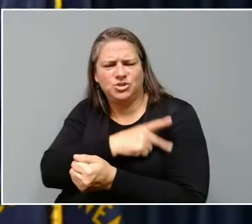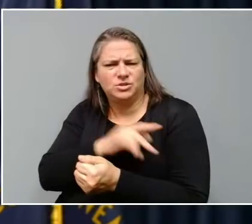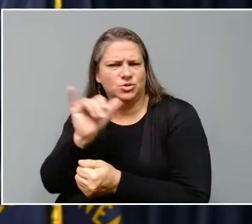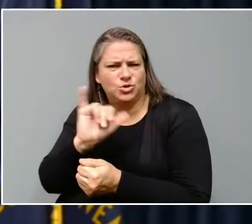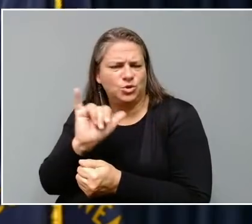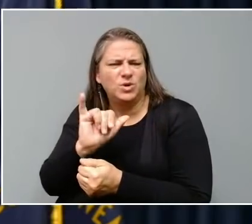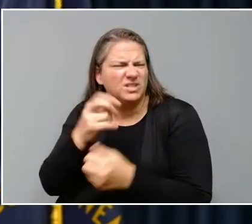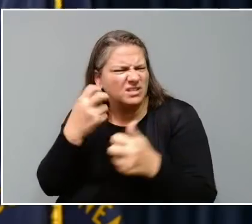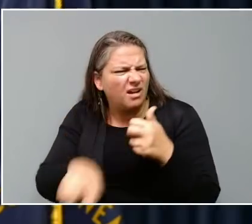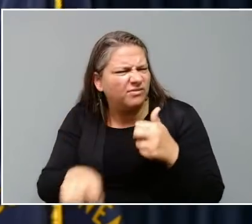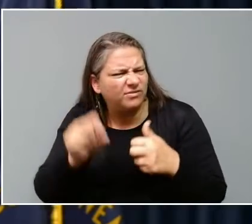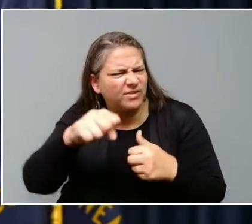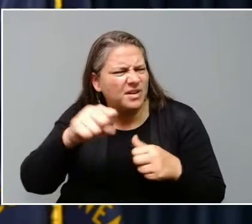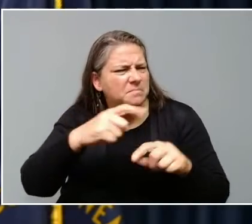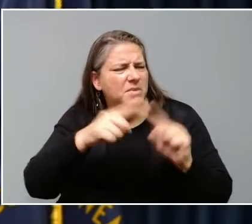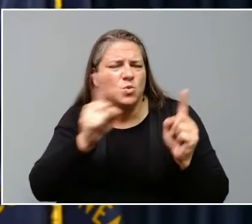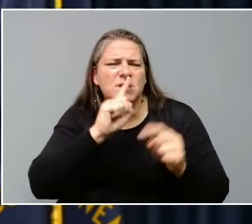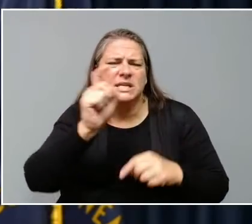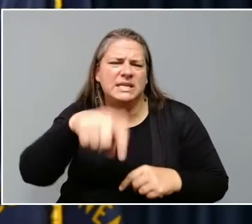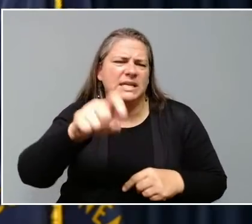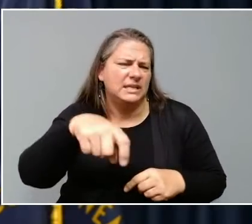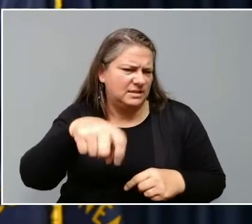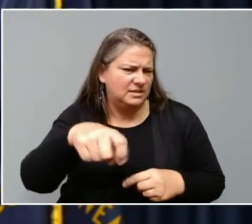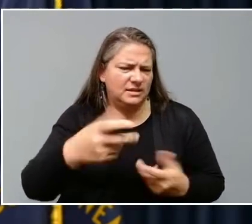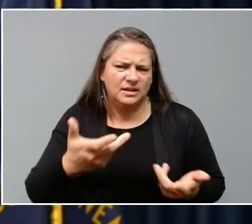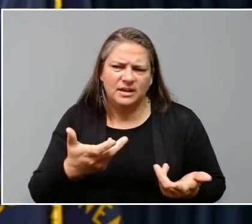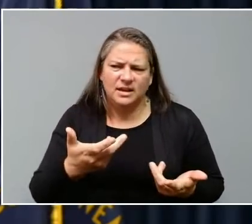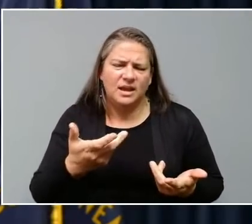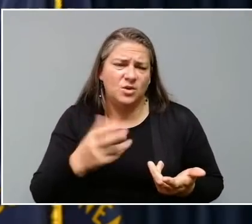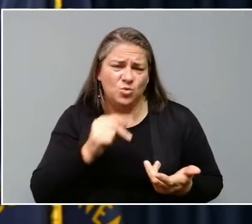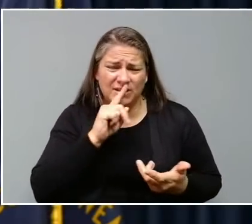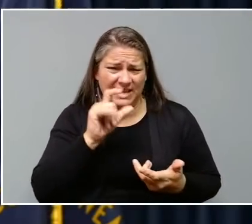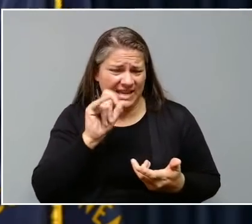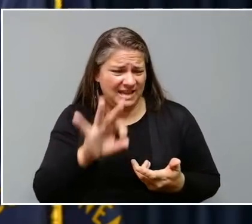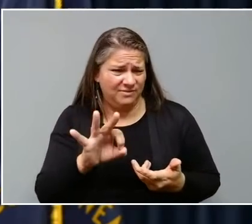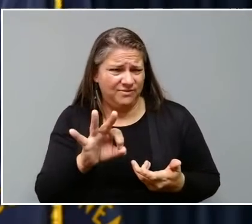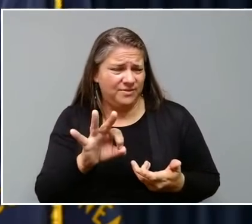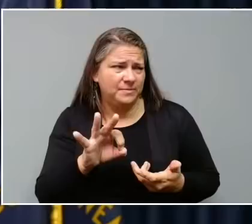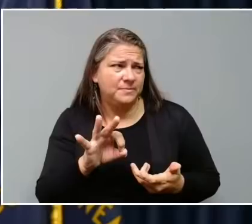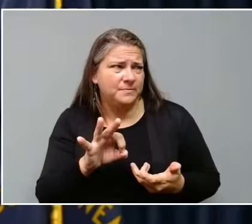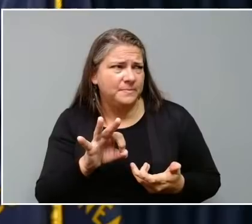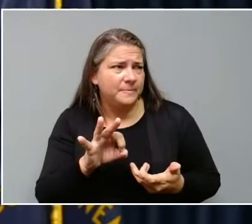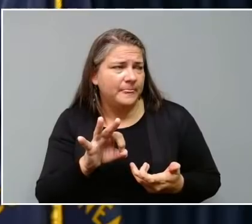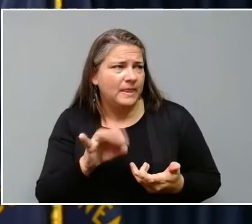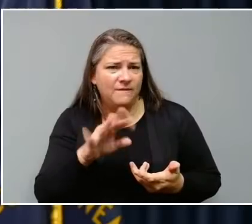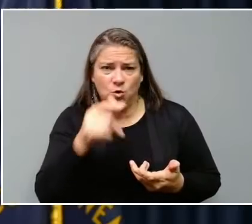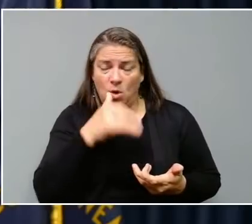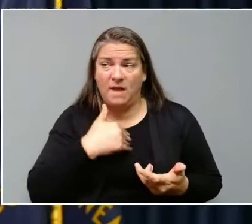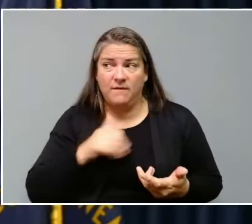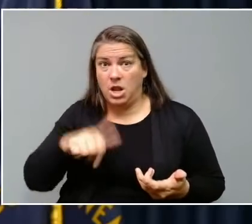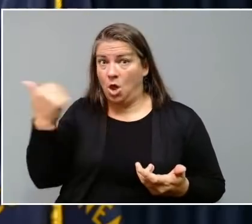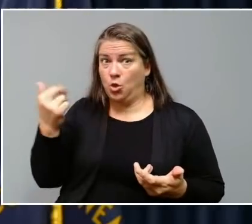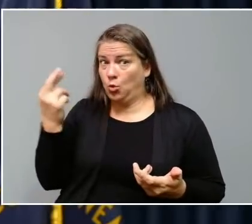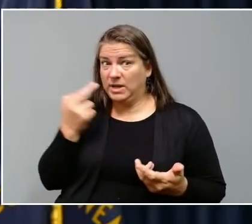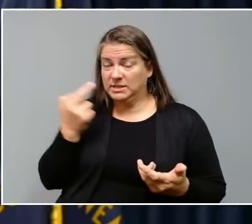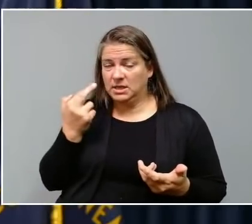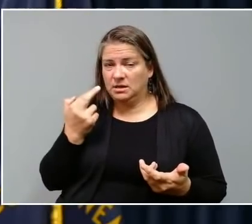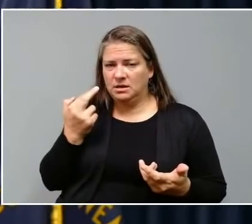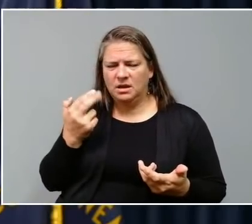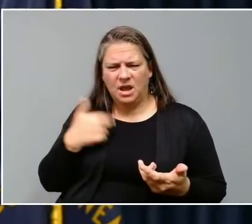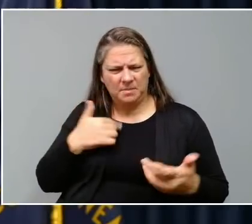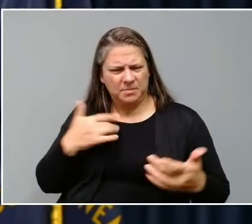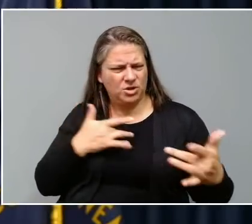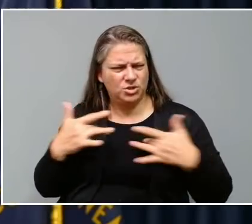it's absolutely necessary. And candidly, if there's not some other reason out there, I have concerns if that